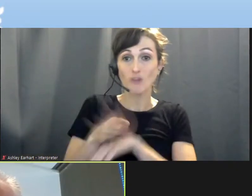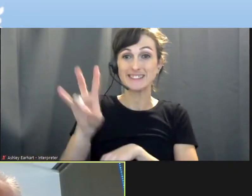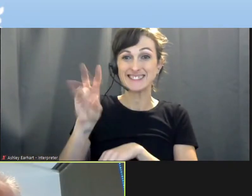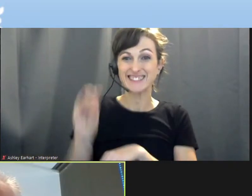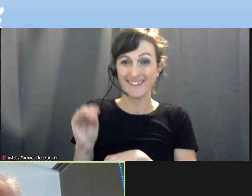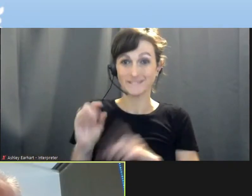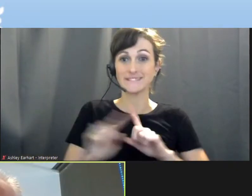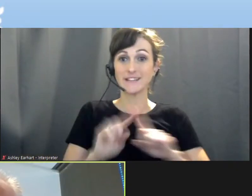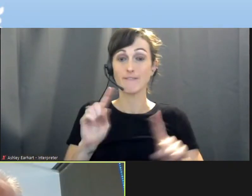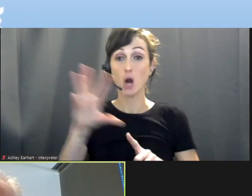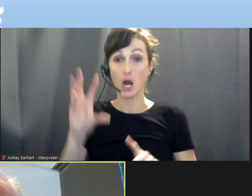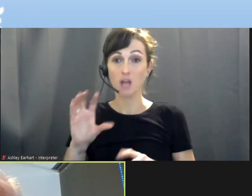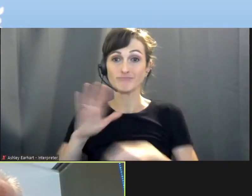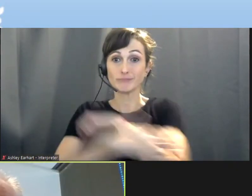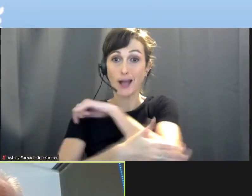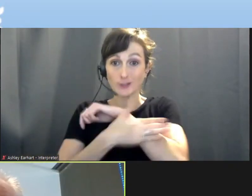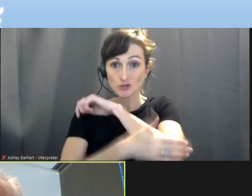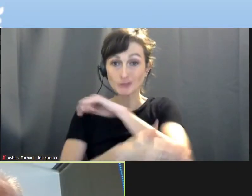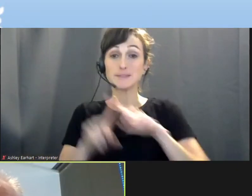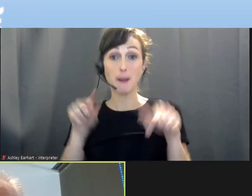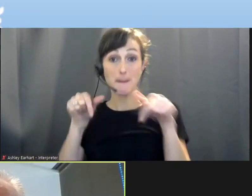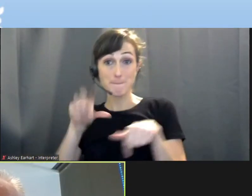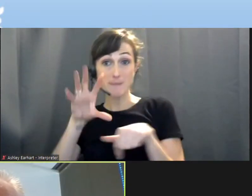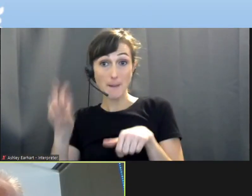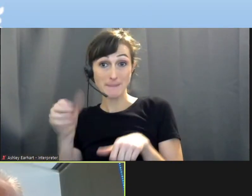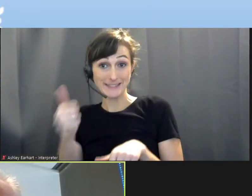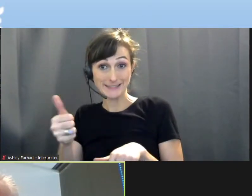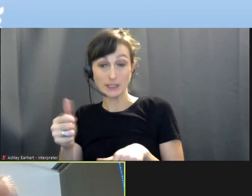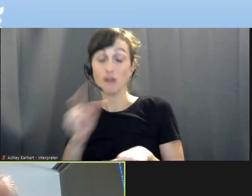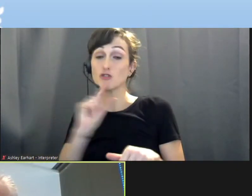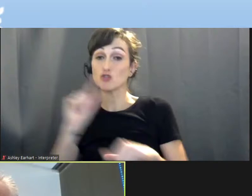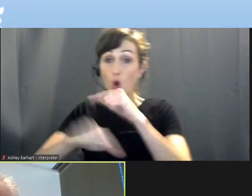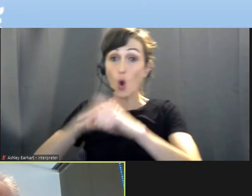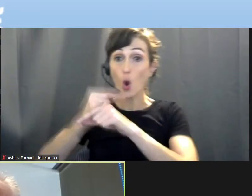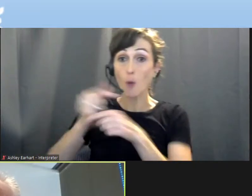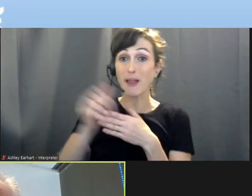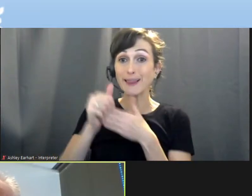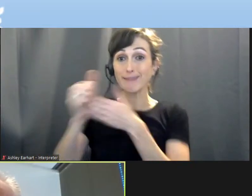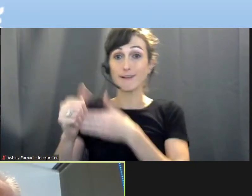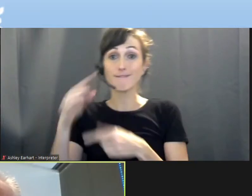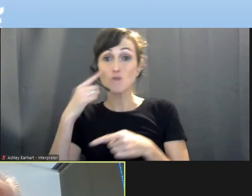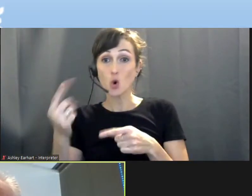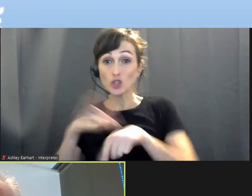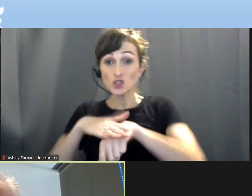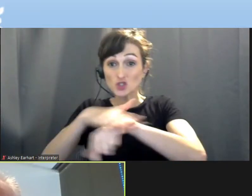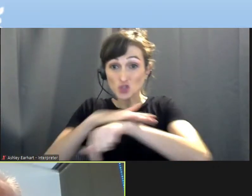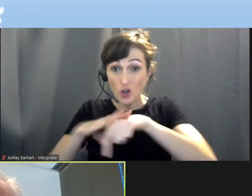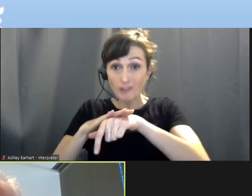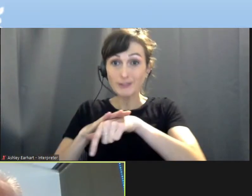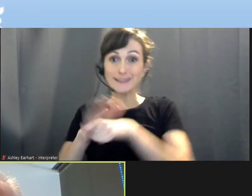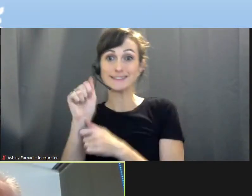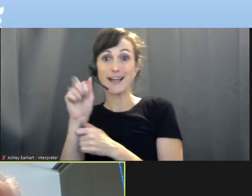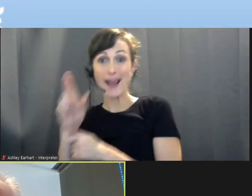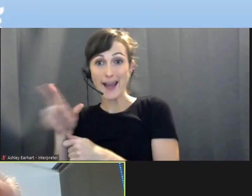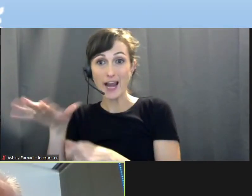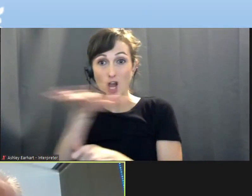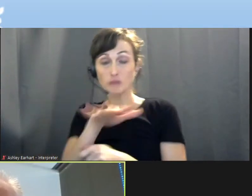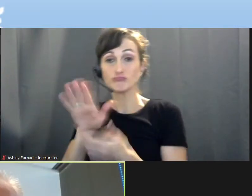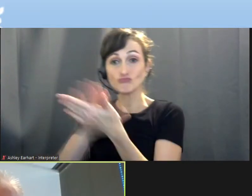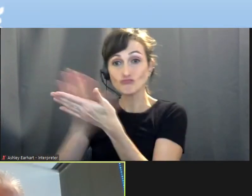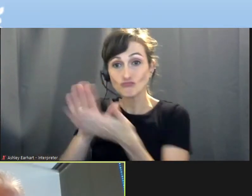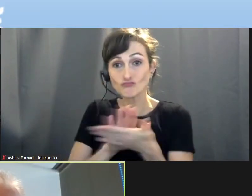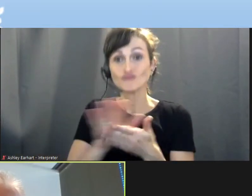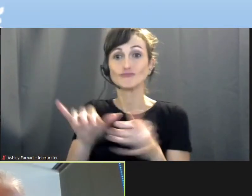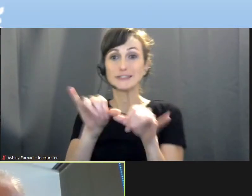The company itself is a global leader in surface and air disinfection systems, and this is for healthcare and educational